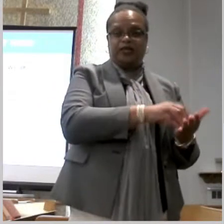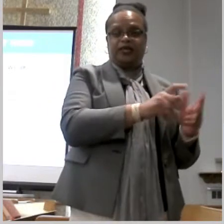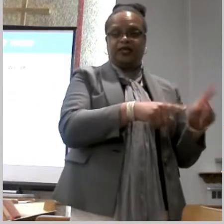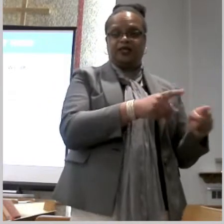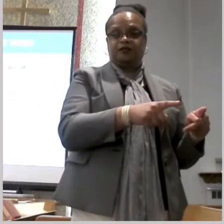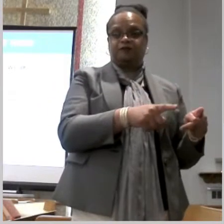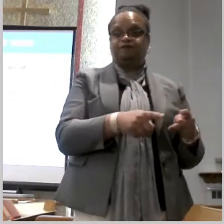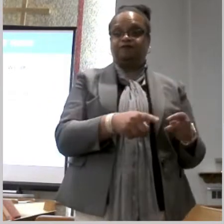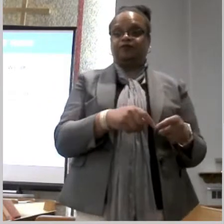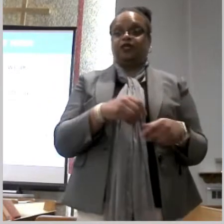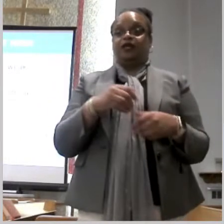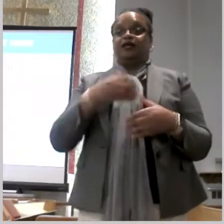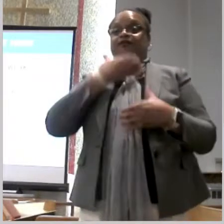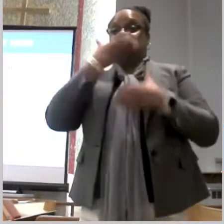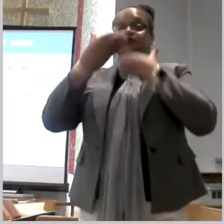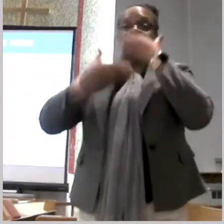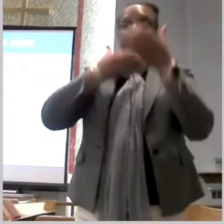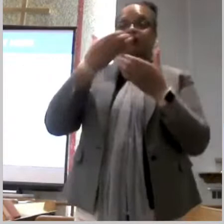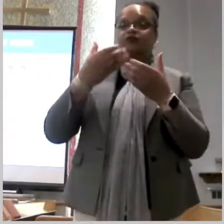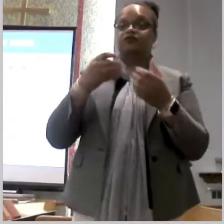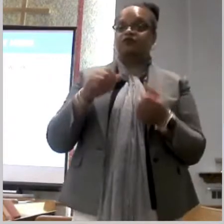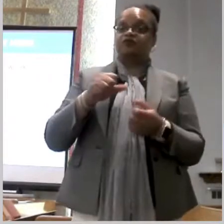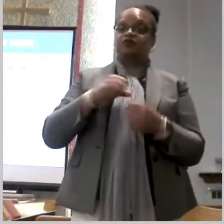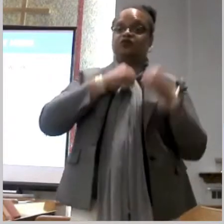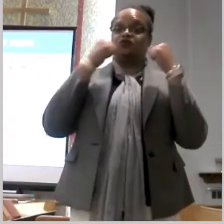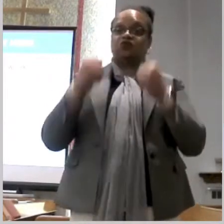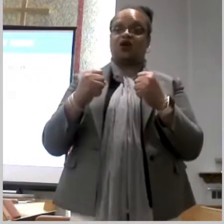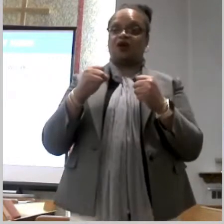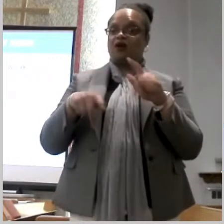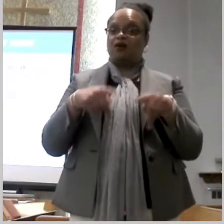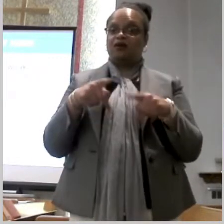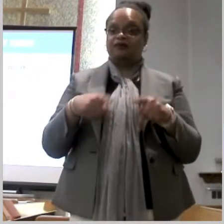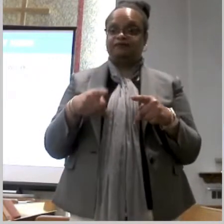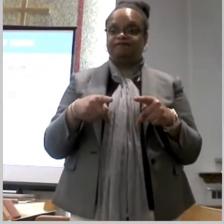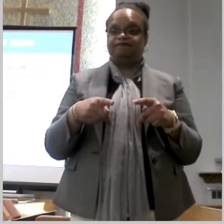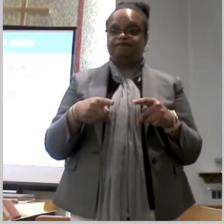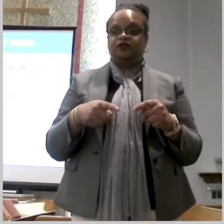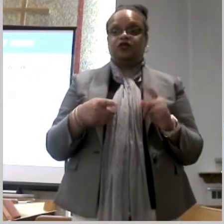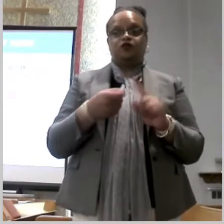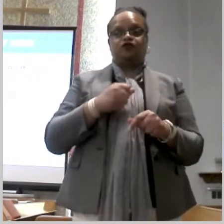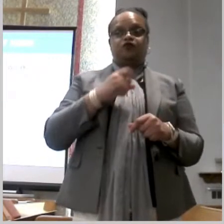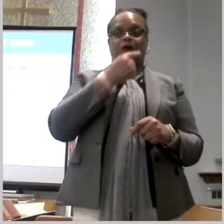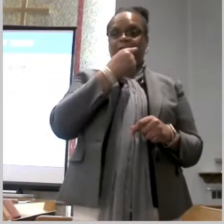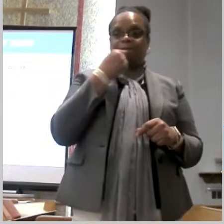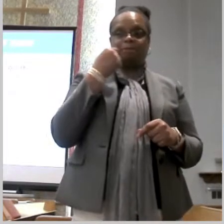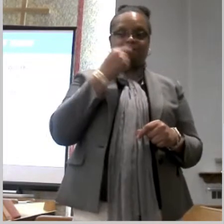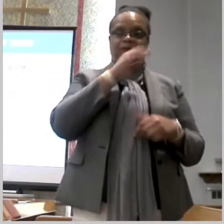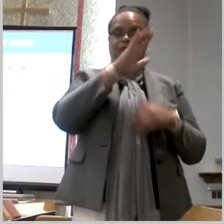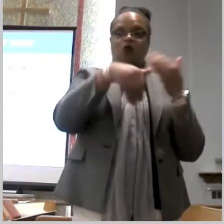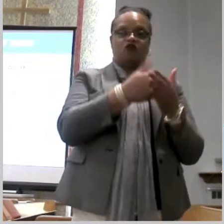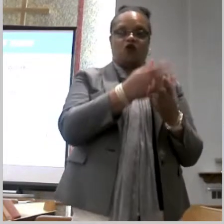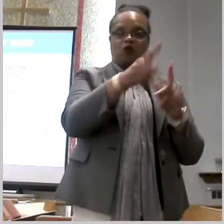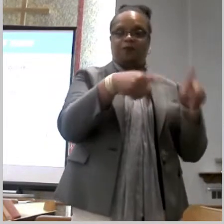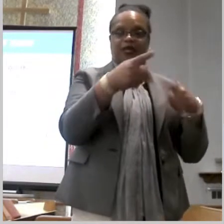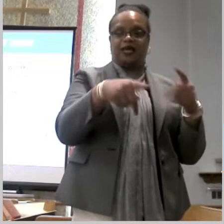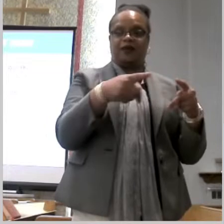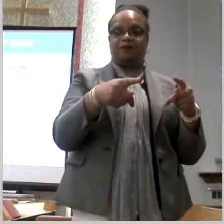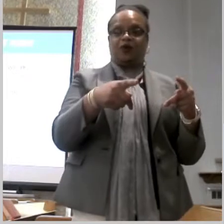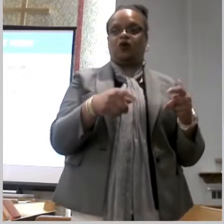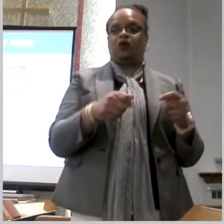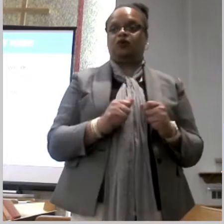weak, from the shouts of the strong, from the lips of